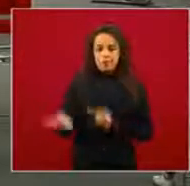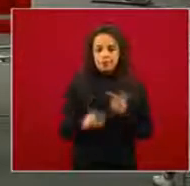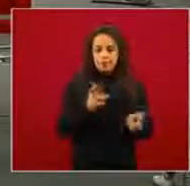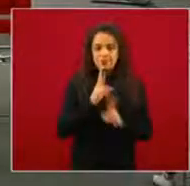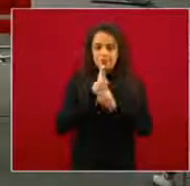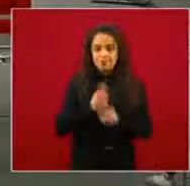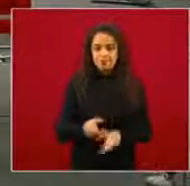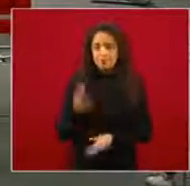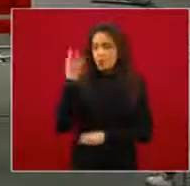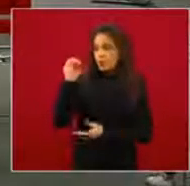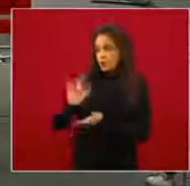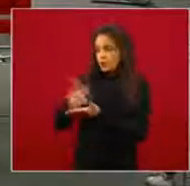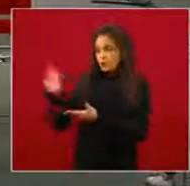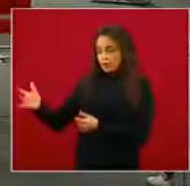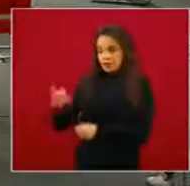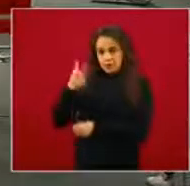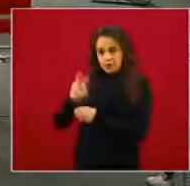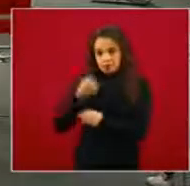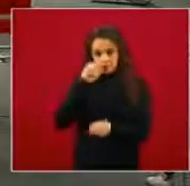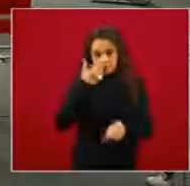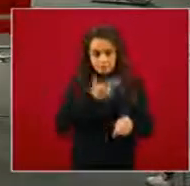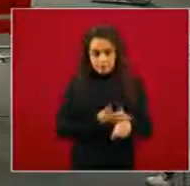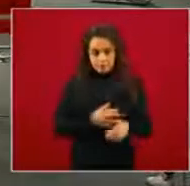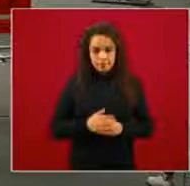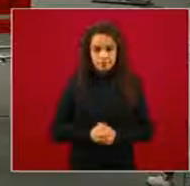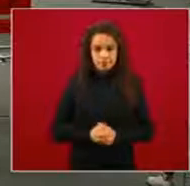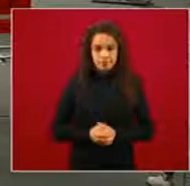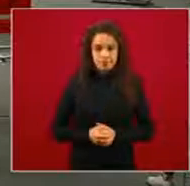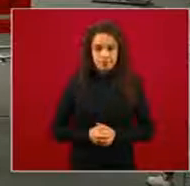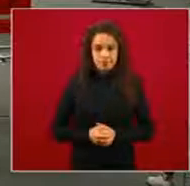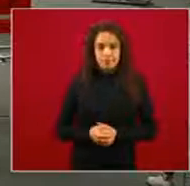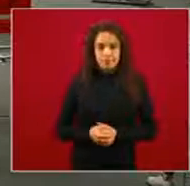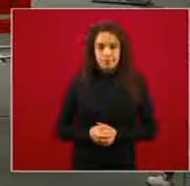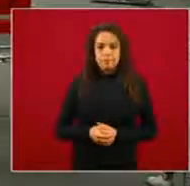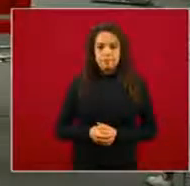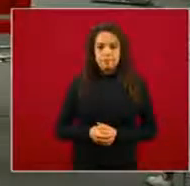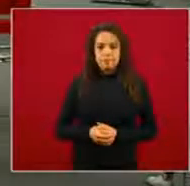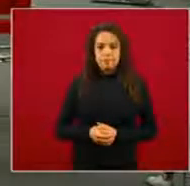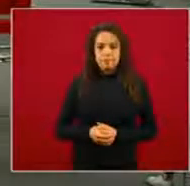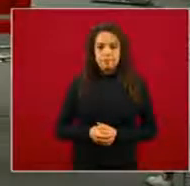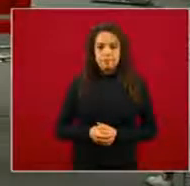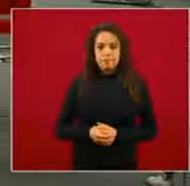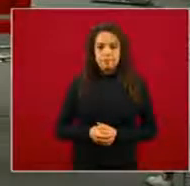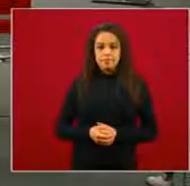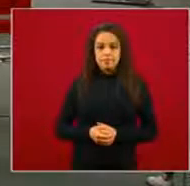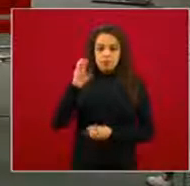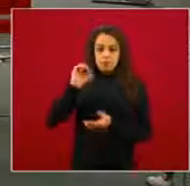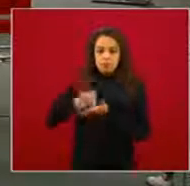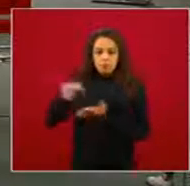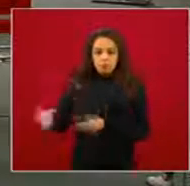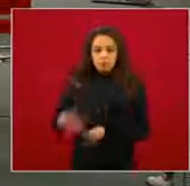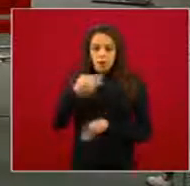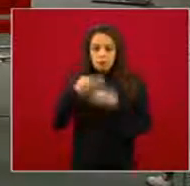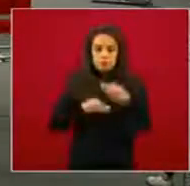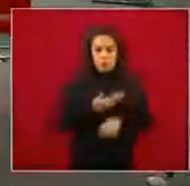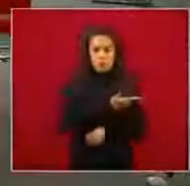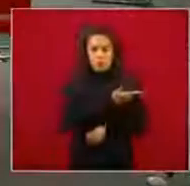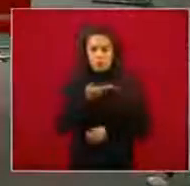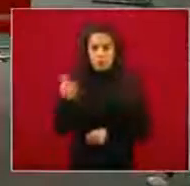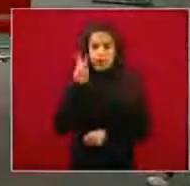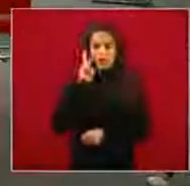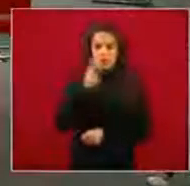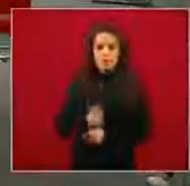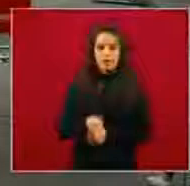gracias, subsecretario. Thank you so much, Secretary Moctezuma. Thank you so much, everyone, and everyone watching